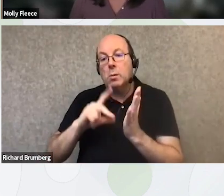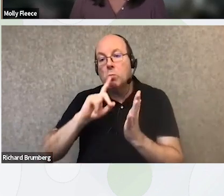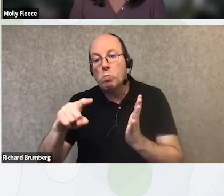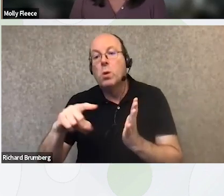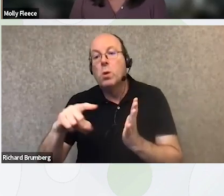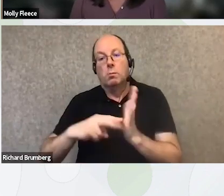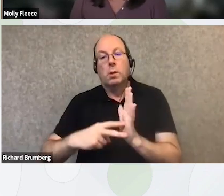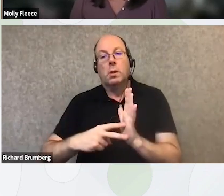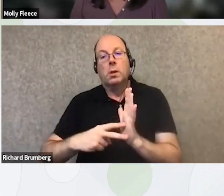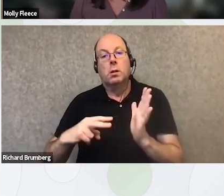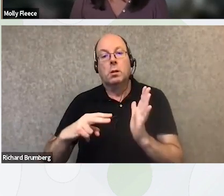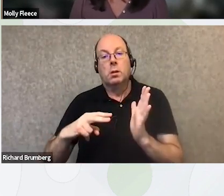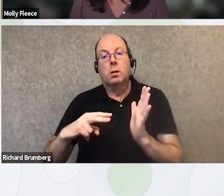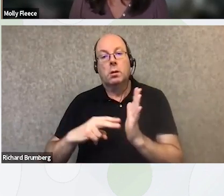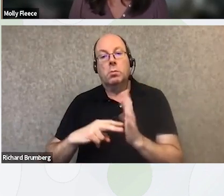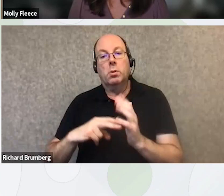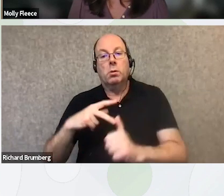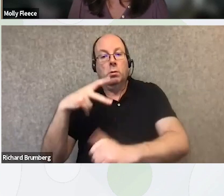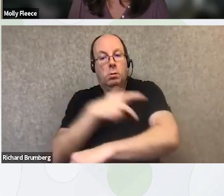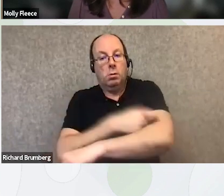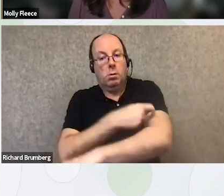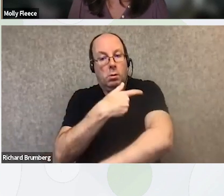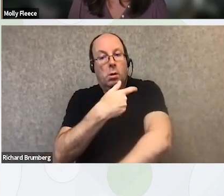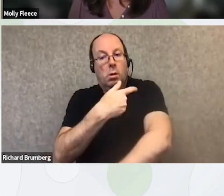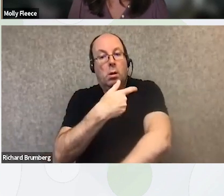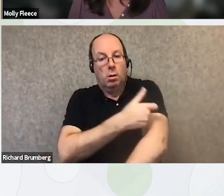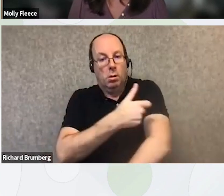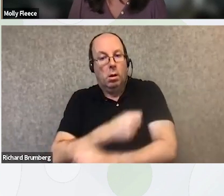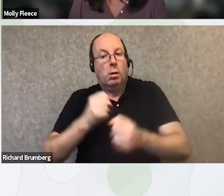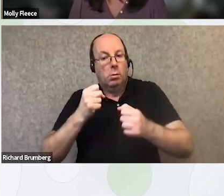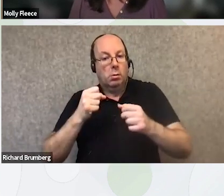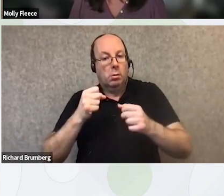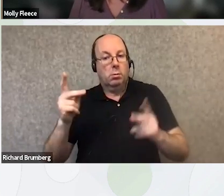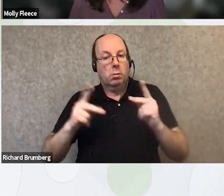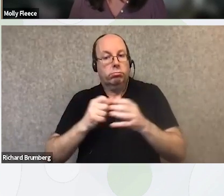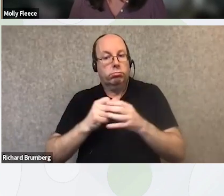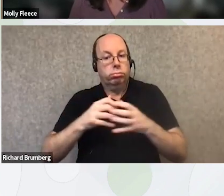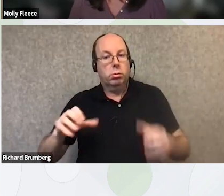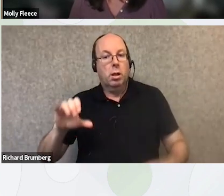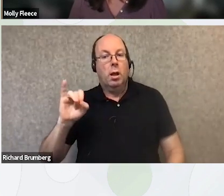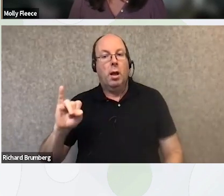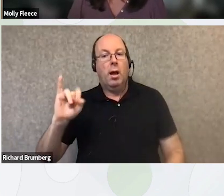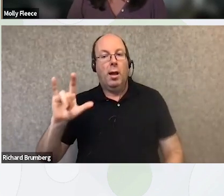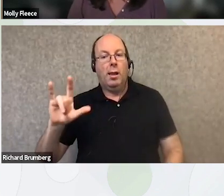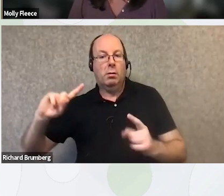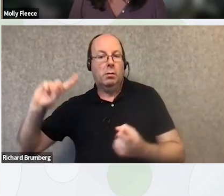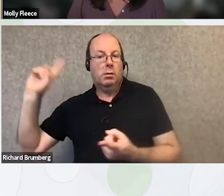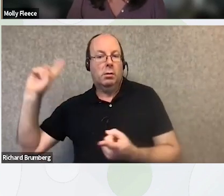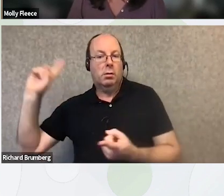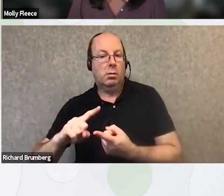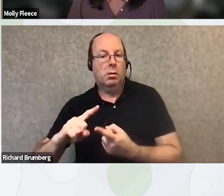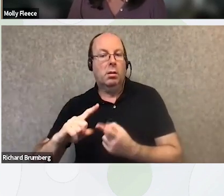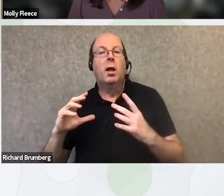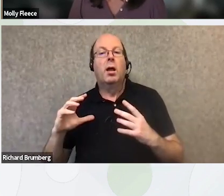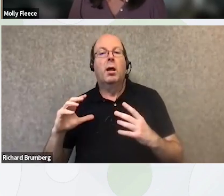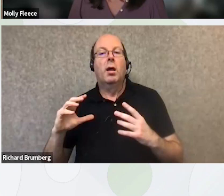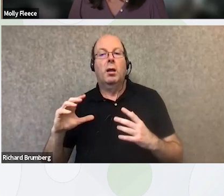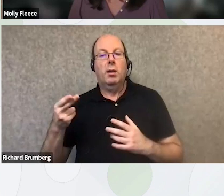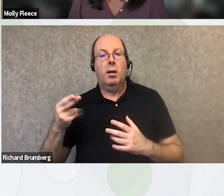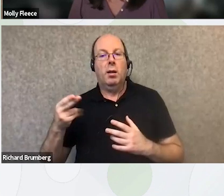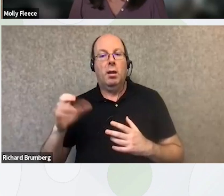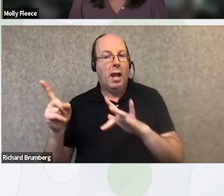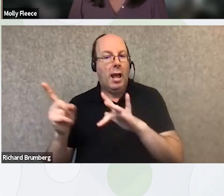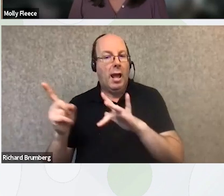vaccine uptake, as well as reduced incidence of ILI, missed days work, healthcare costs, and like I said,